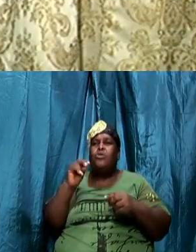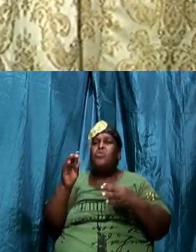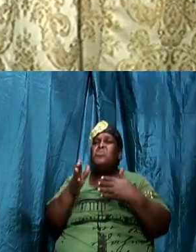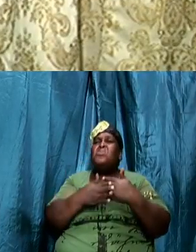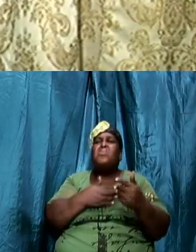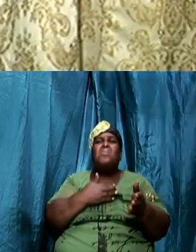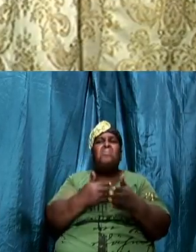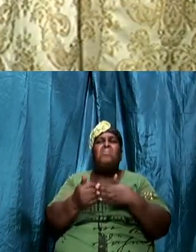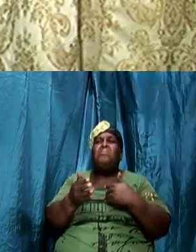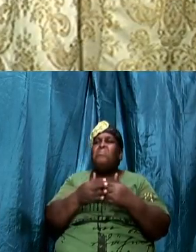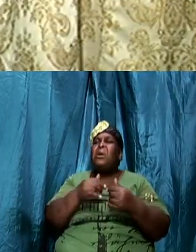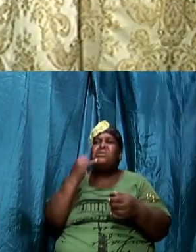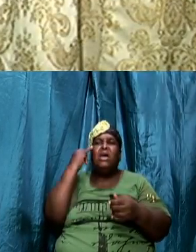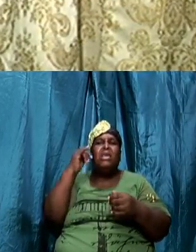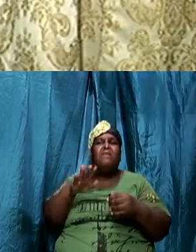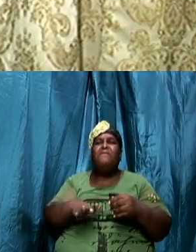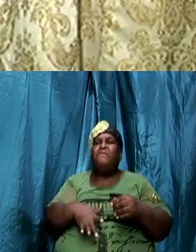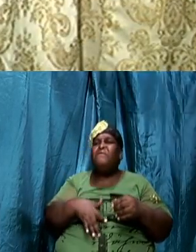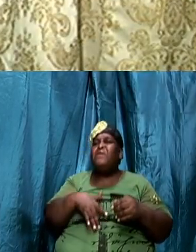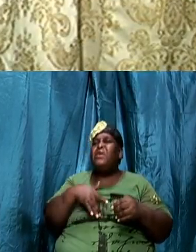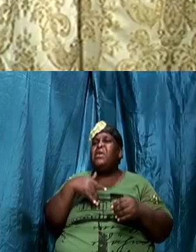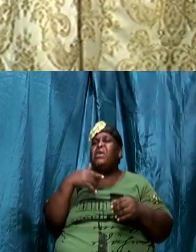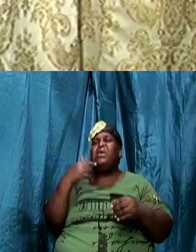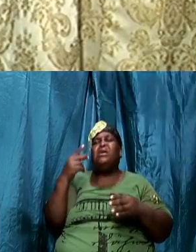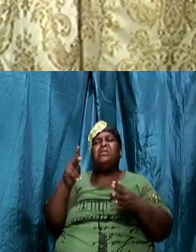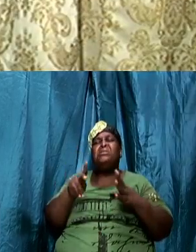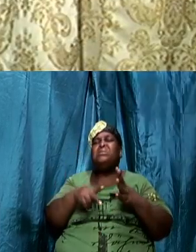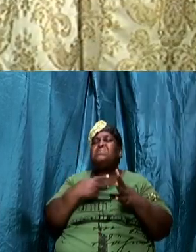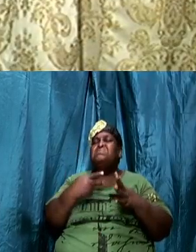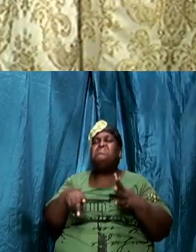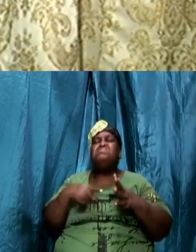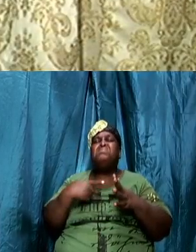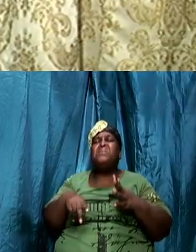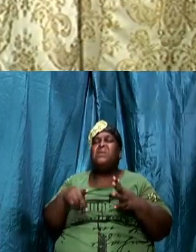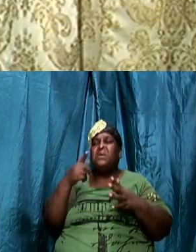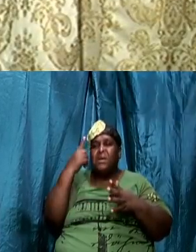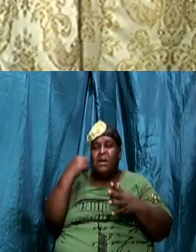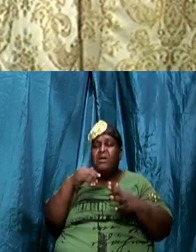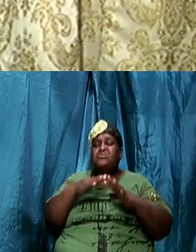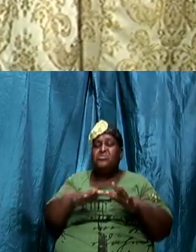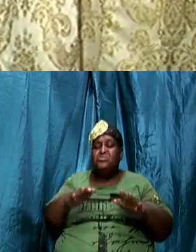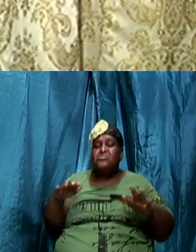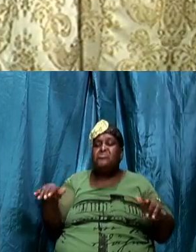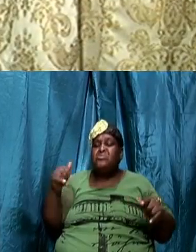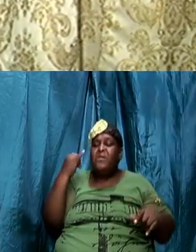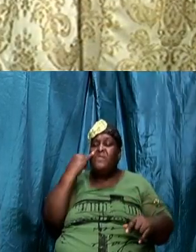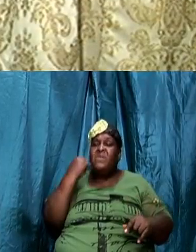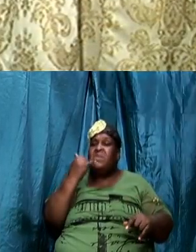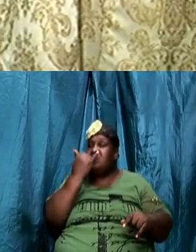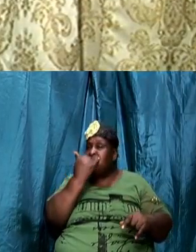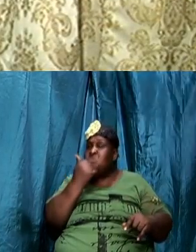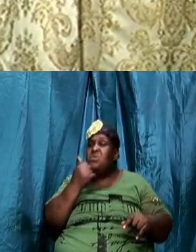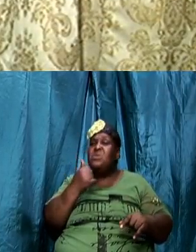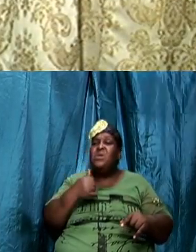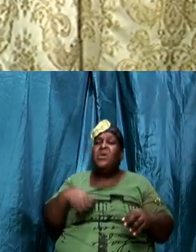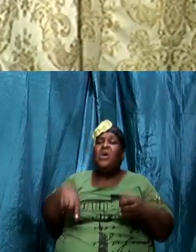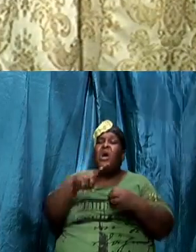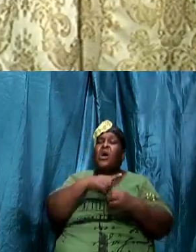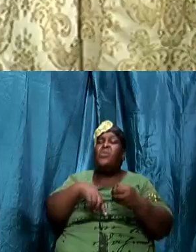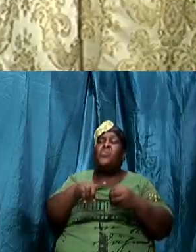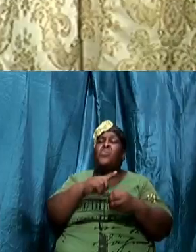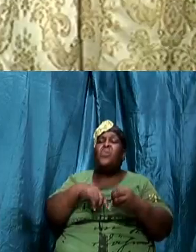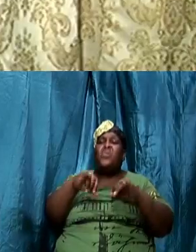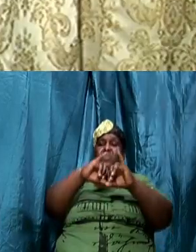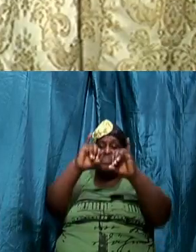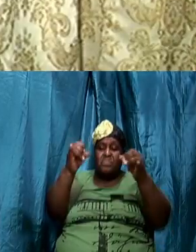we feel a dance. Because the children of Israel that were around the golden calf